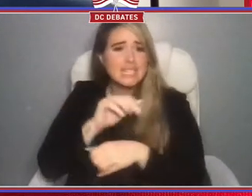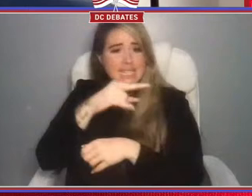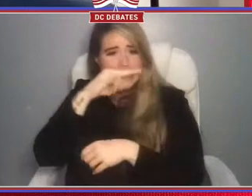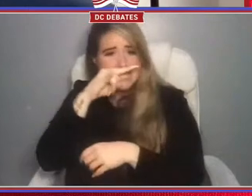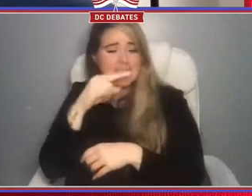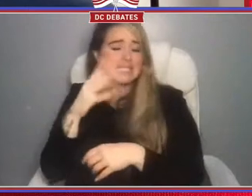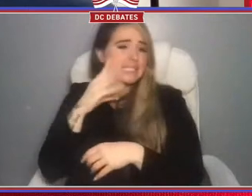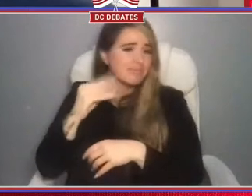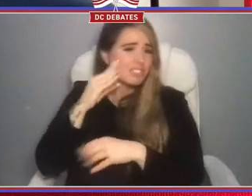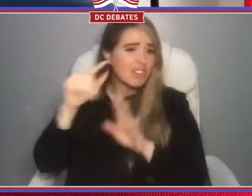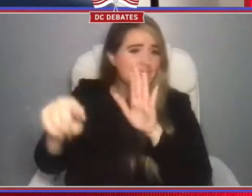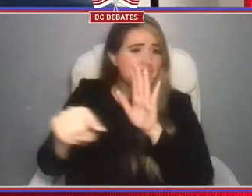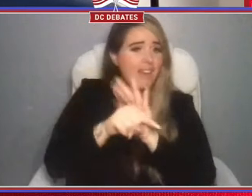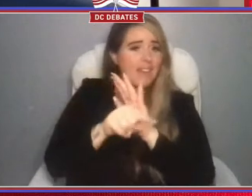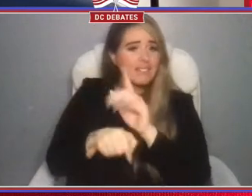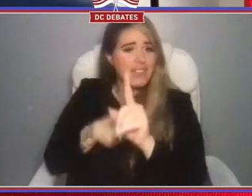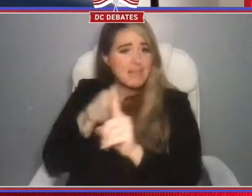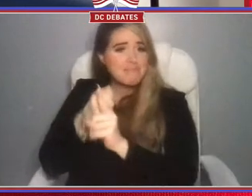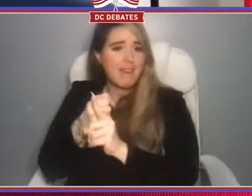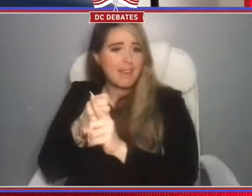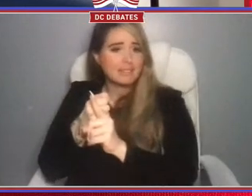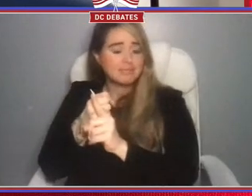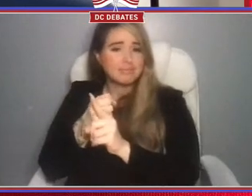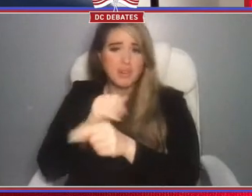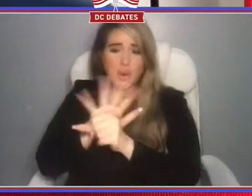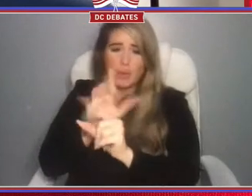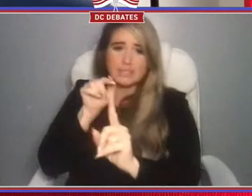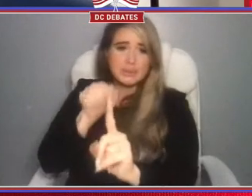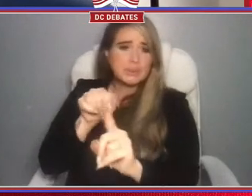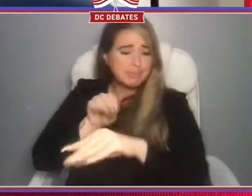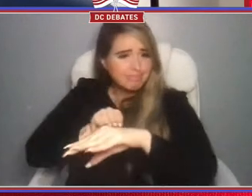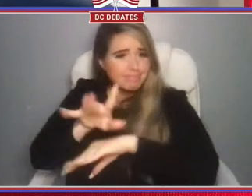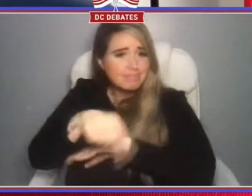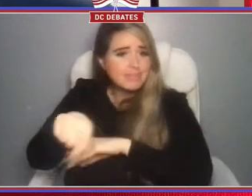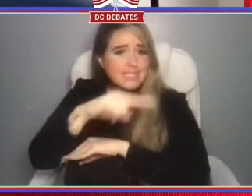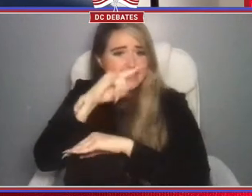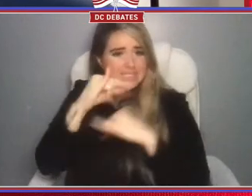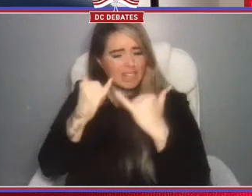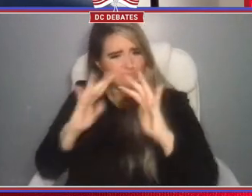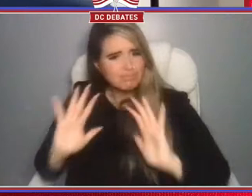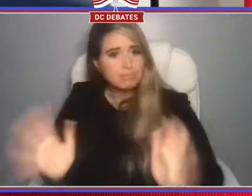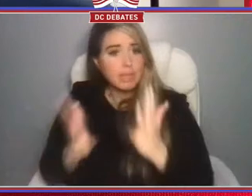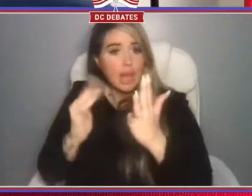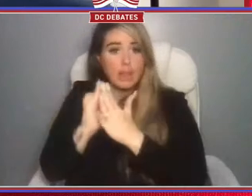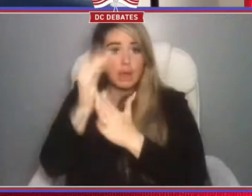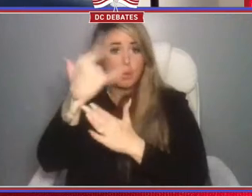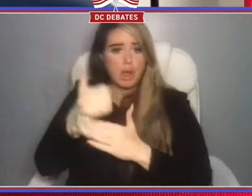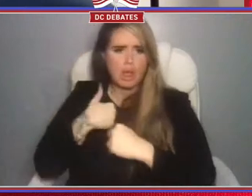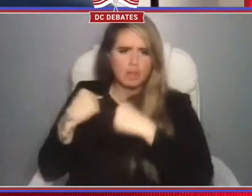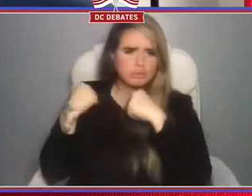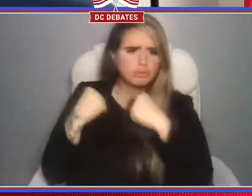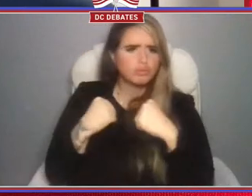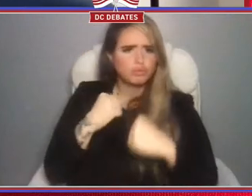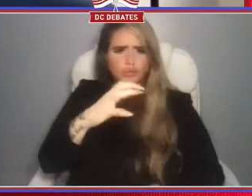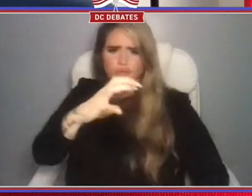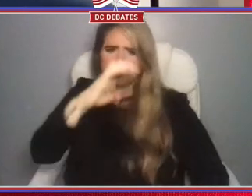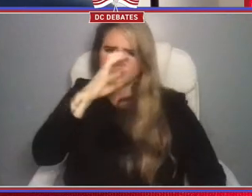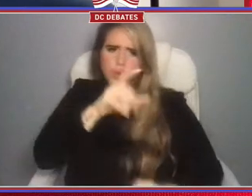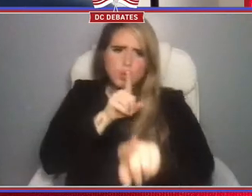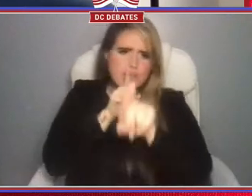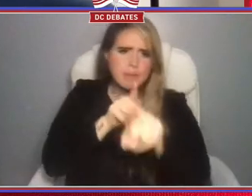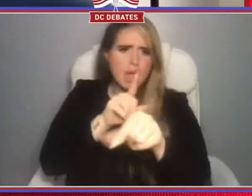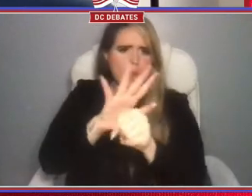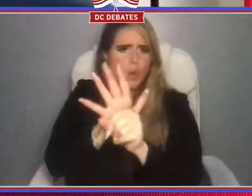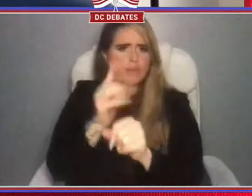big ways. That is why I was very firm in our response to COVID and making sure that we